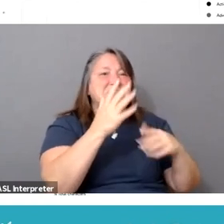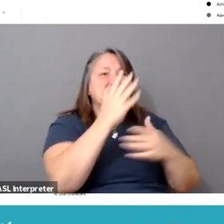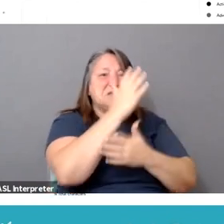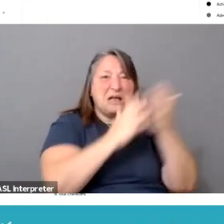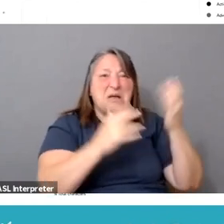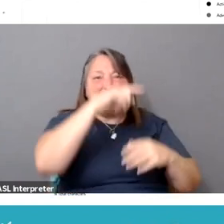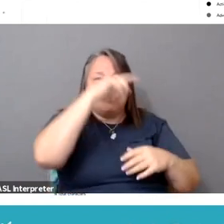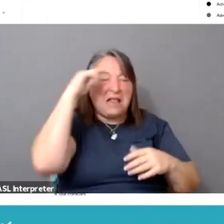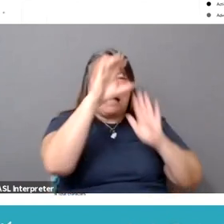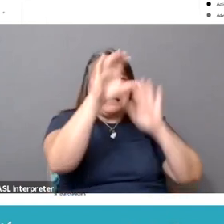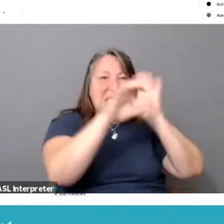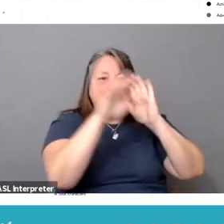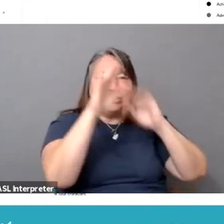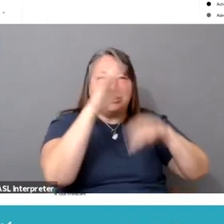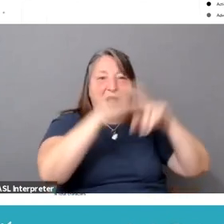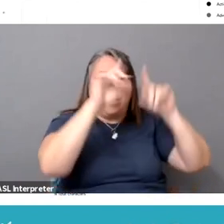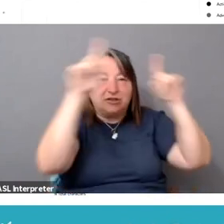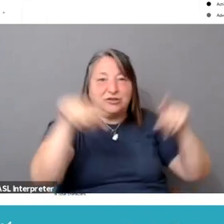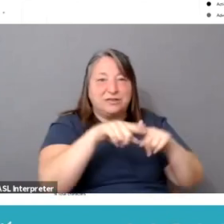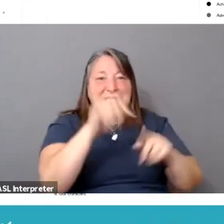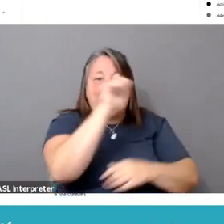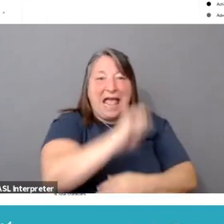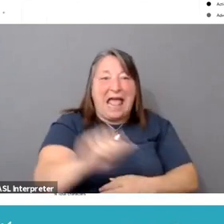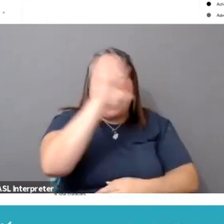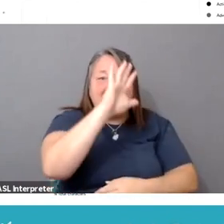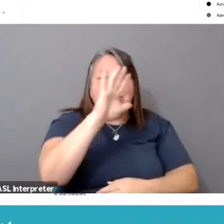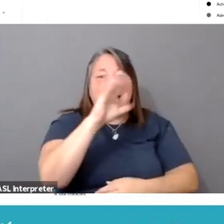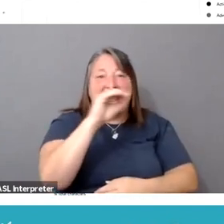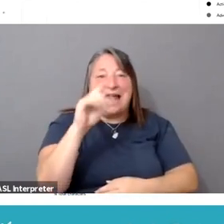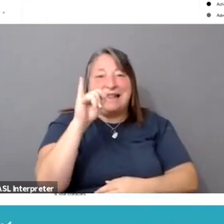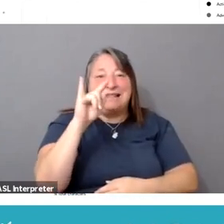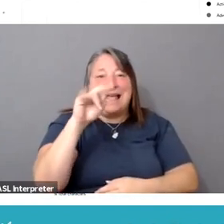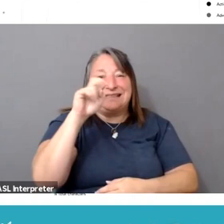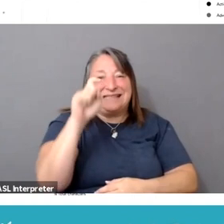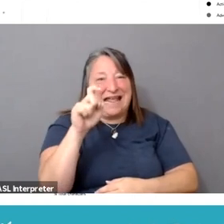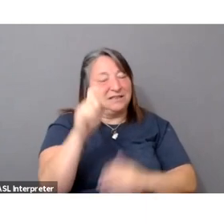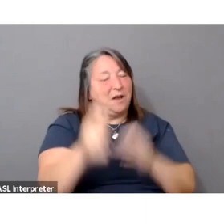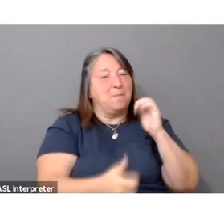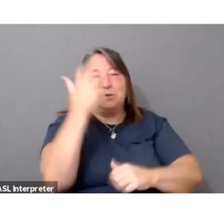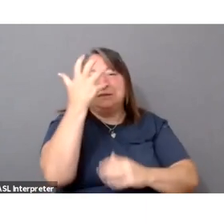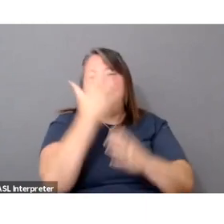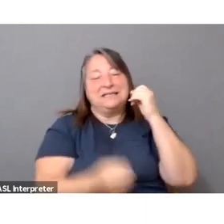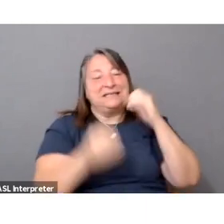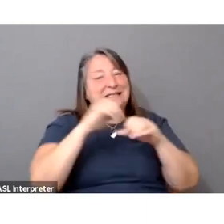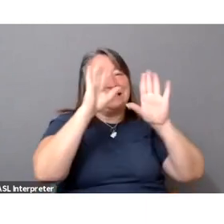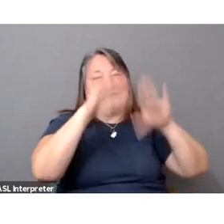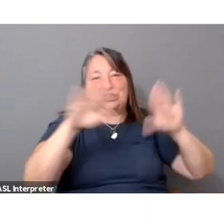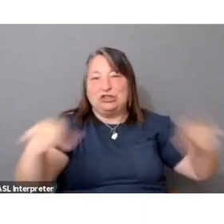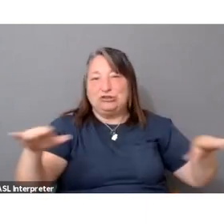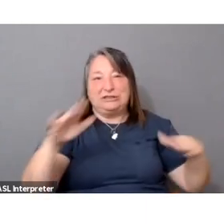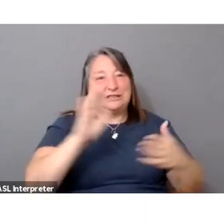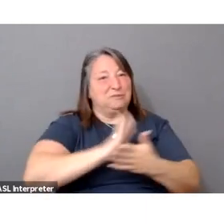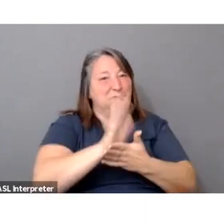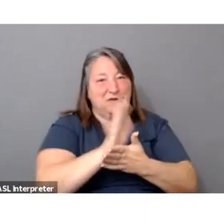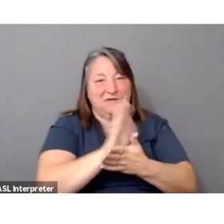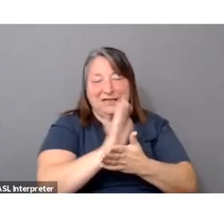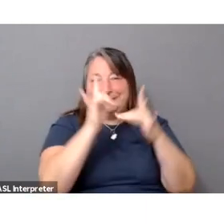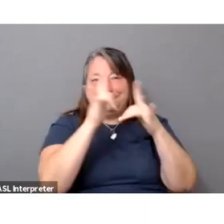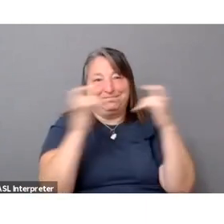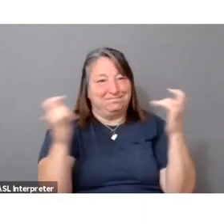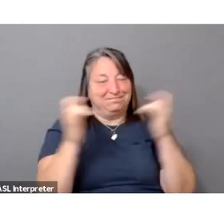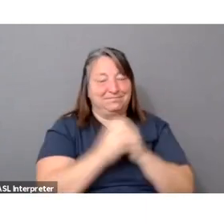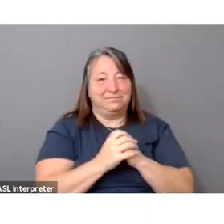on the screen. Asian and Latinx characters are mostly missing in children's content. So there